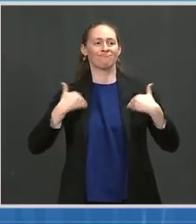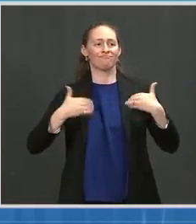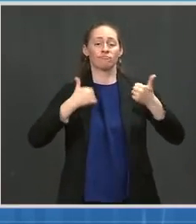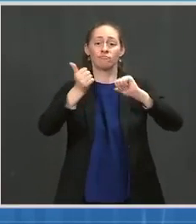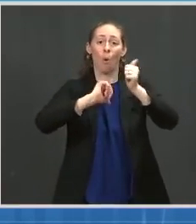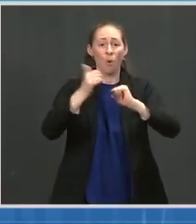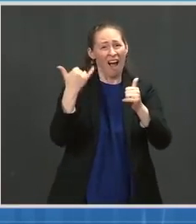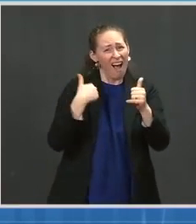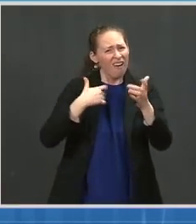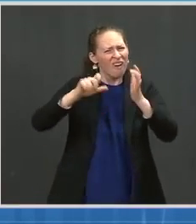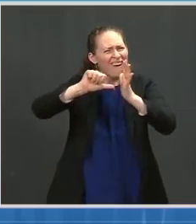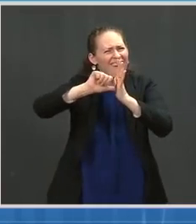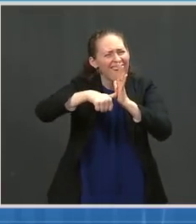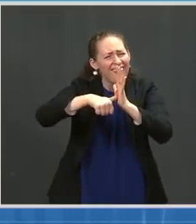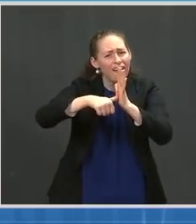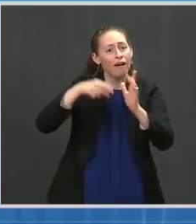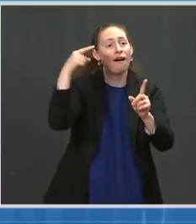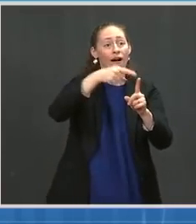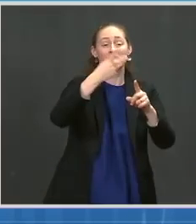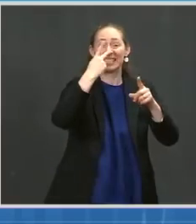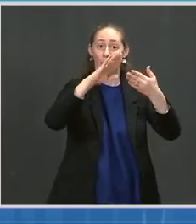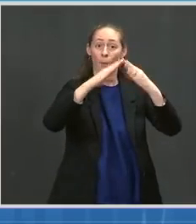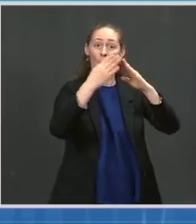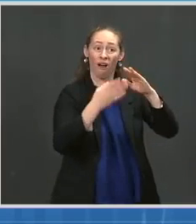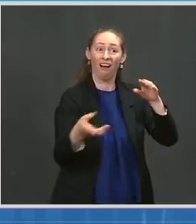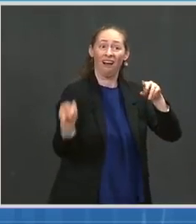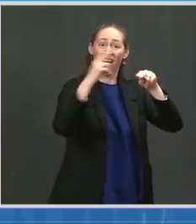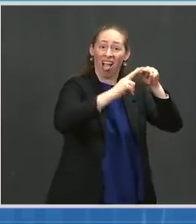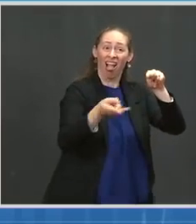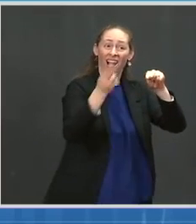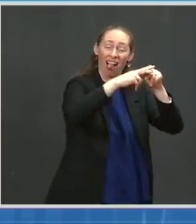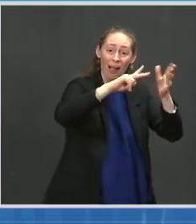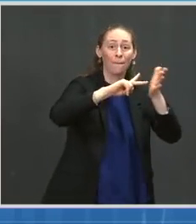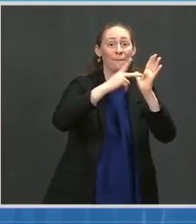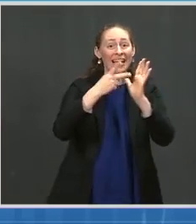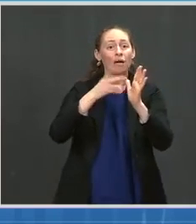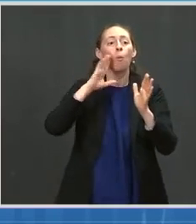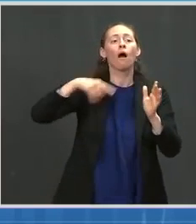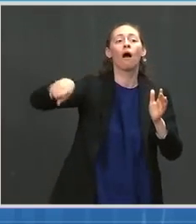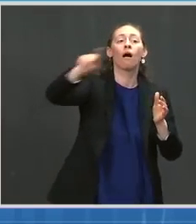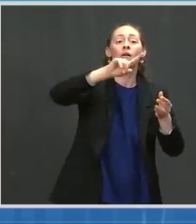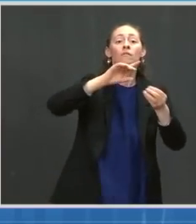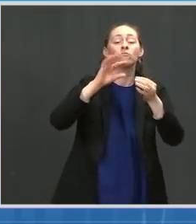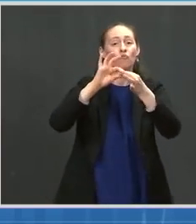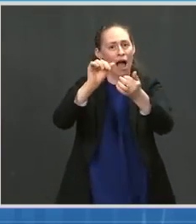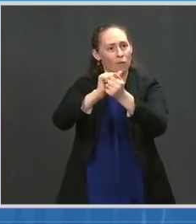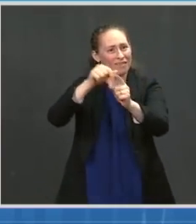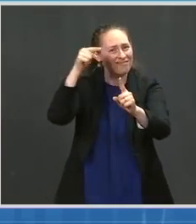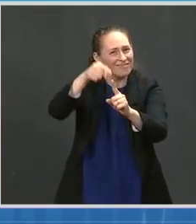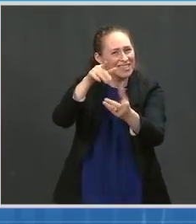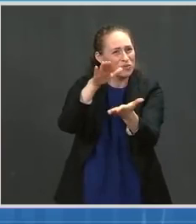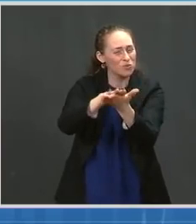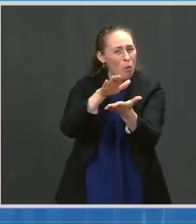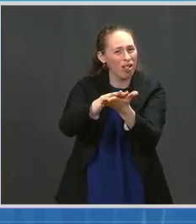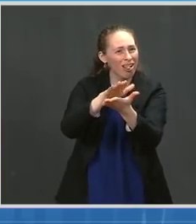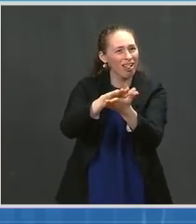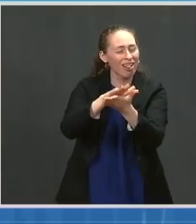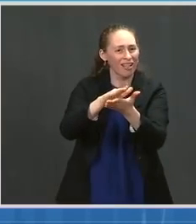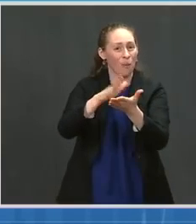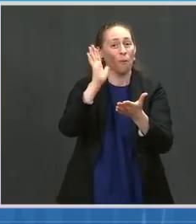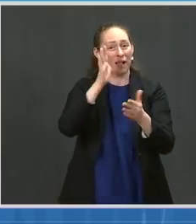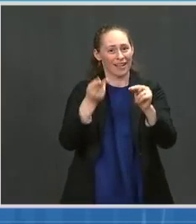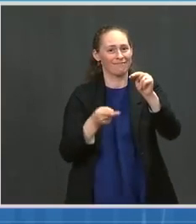increase in the community, we expect that cases identified in schools will also increase. This is not